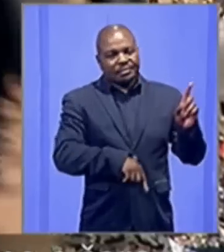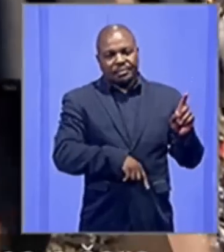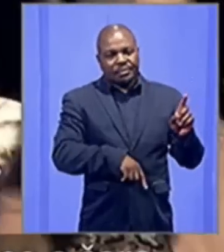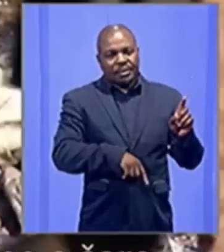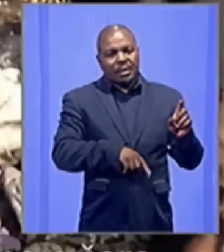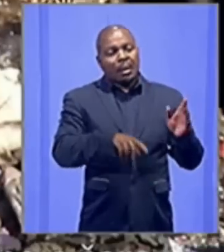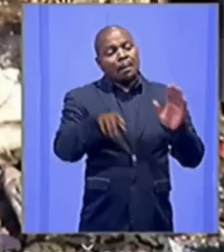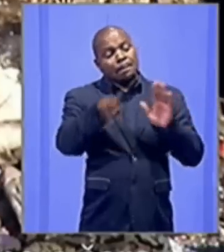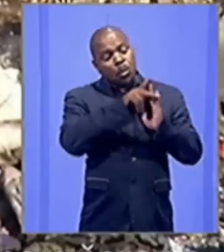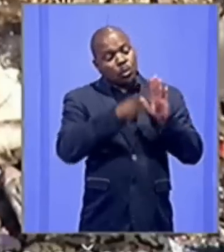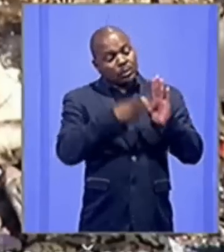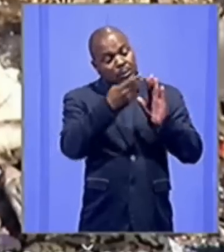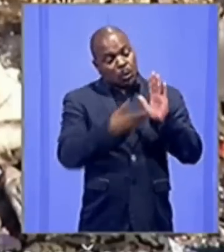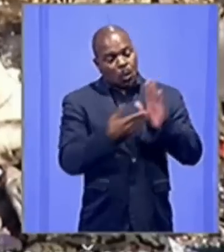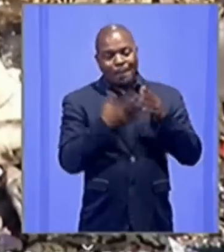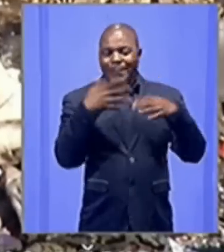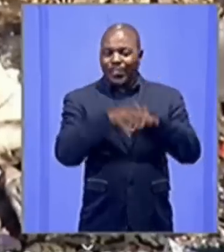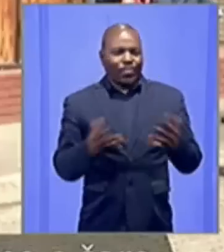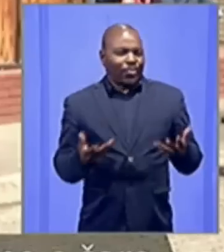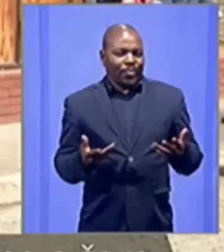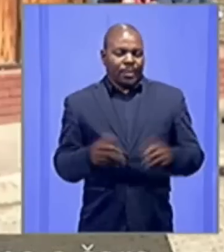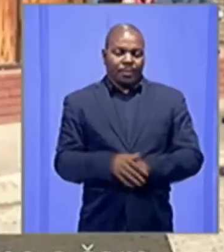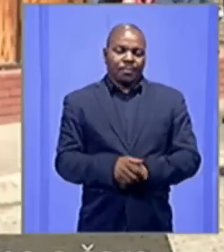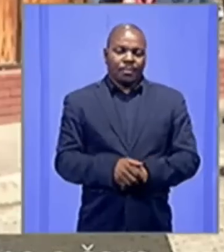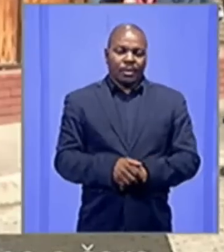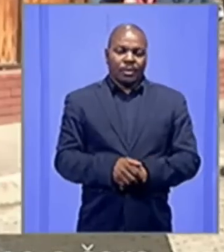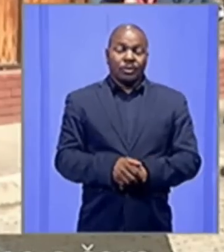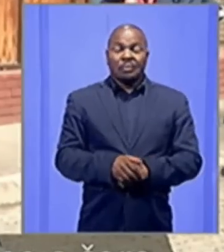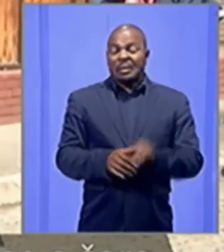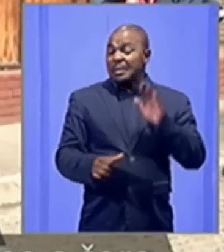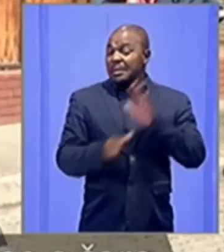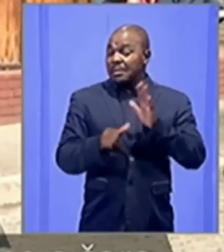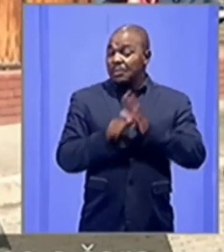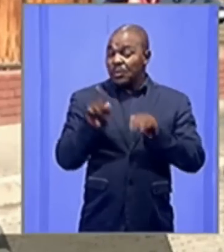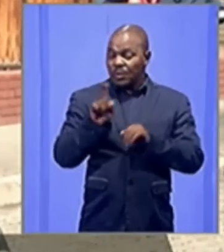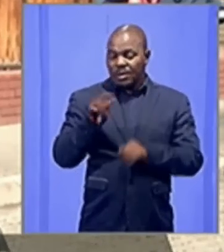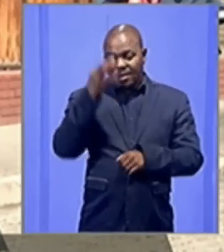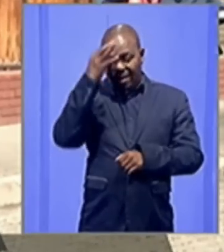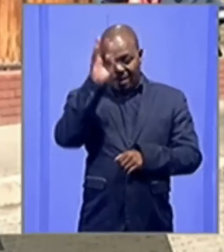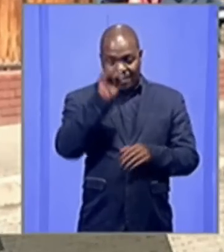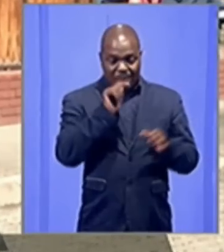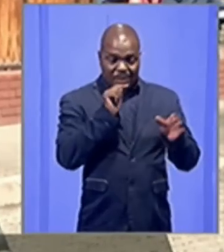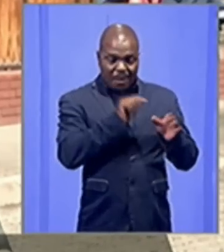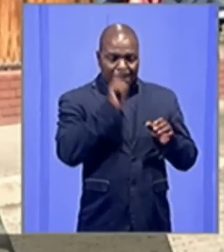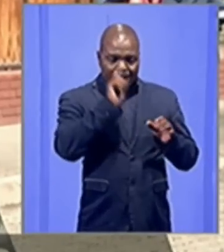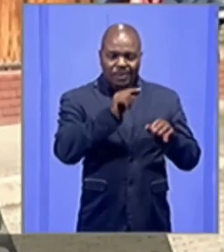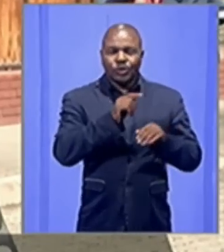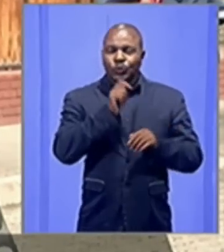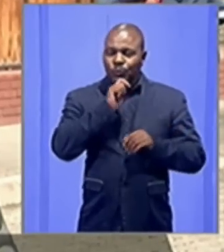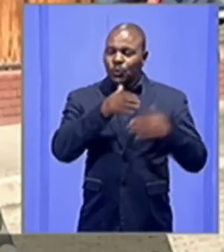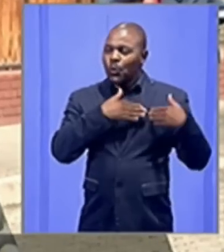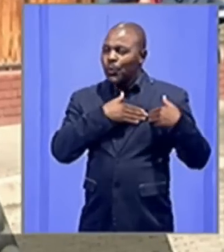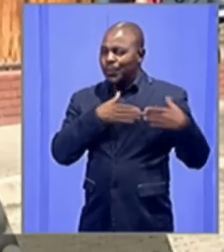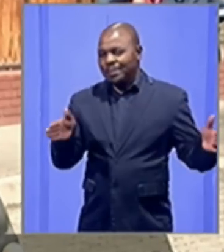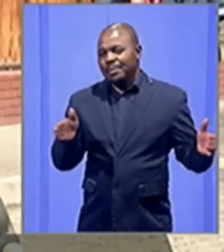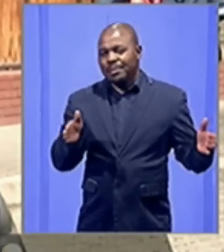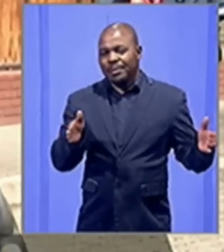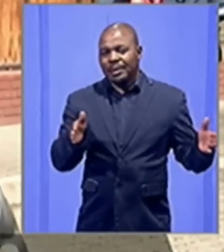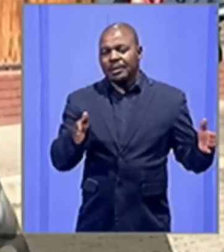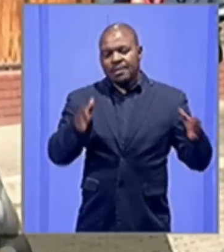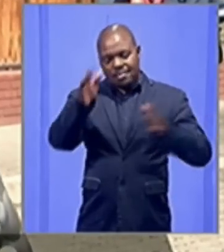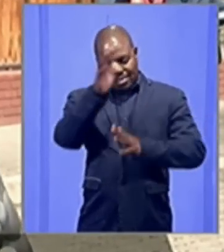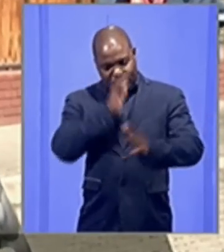e e tlhomileng. Tabagolo gore mmuso o tlamehile o hlahe pontsheng phatlalatsa o jwetse